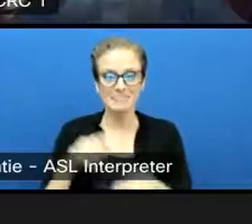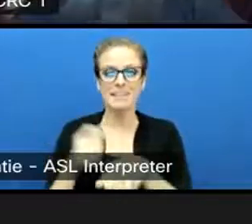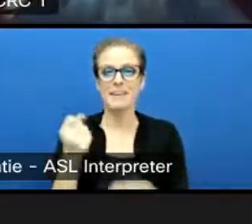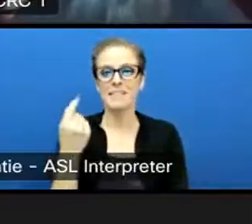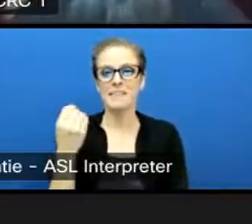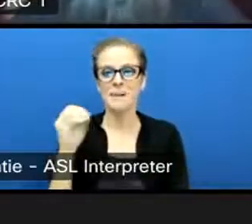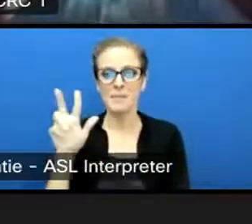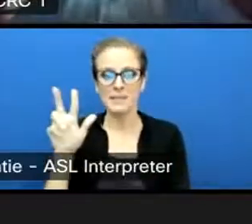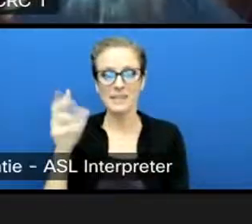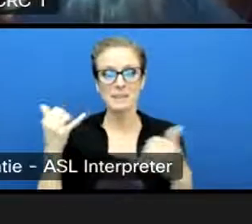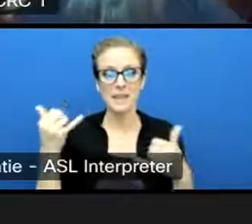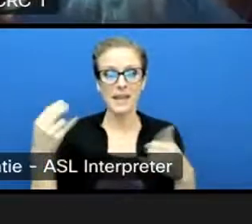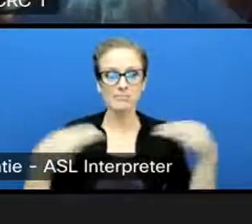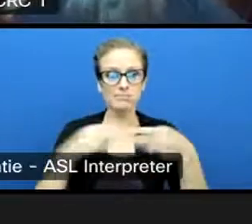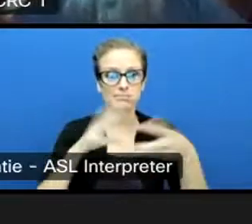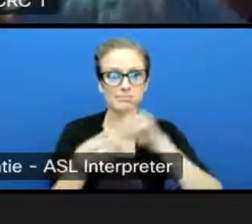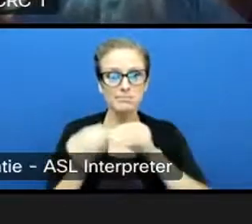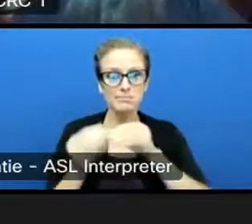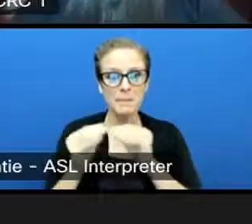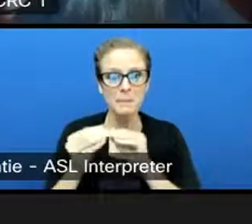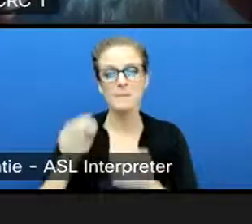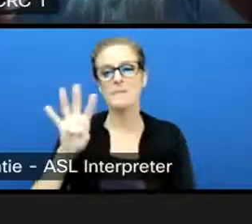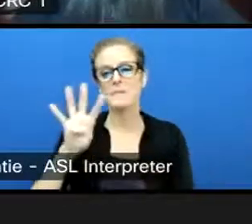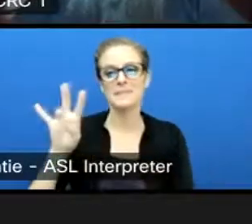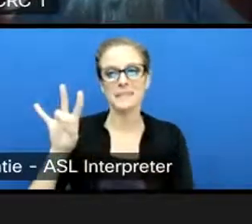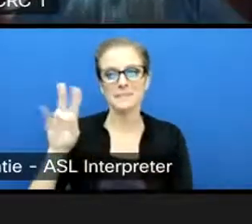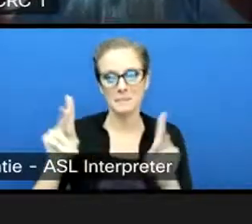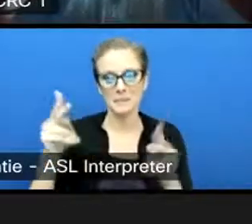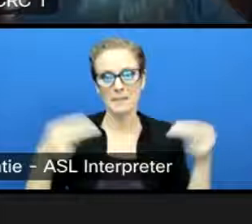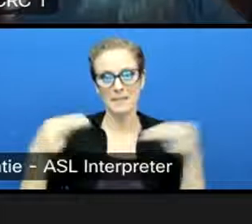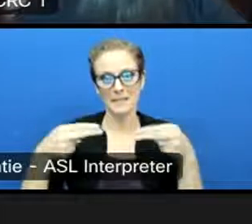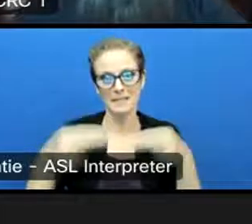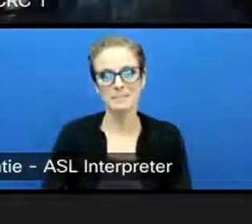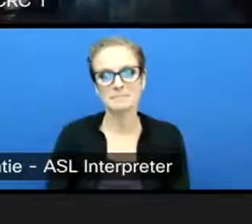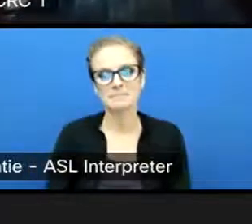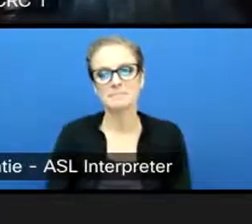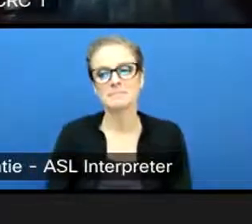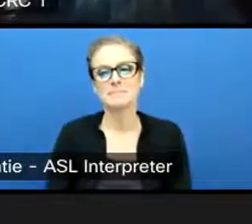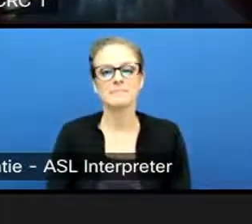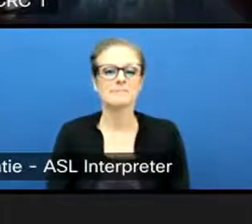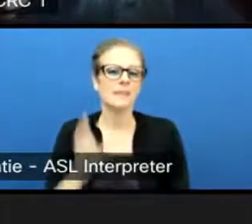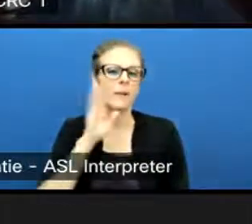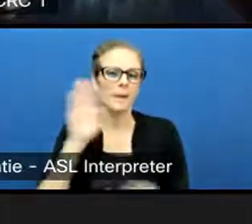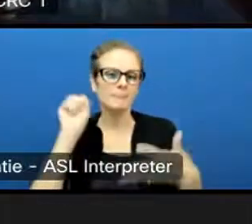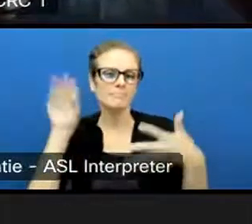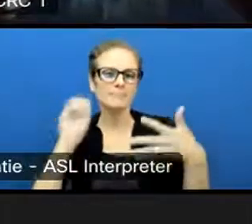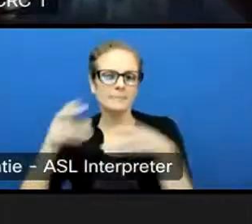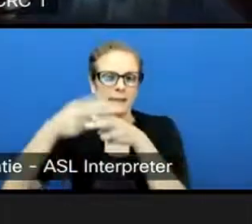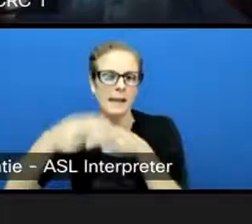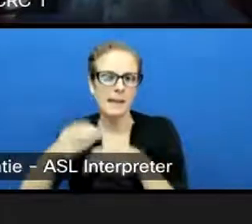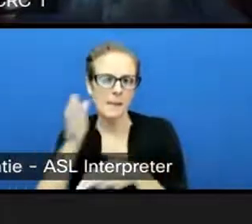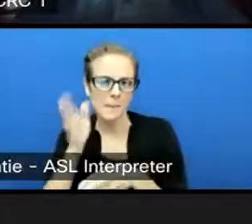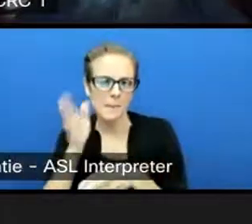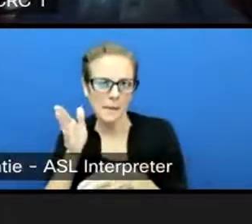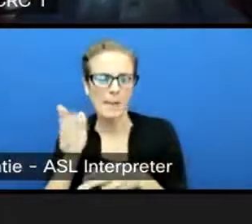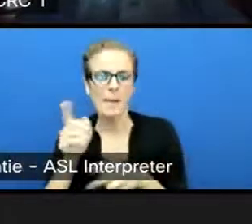47 folks on so far right now. And as per usual, we'll introduce some of the staff that we have. But first and foremost,